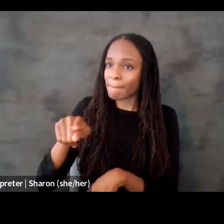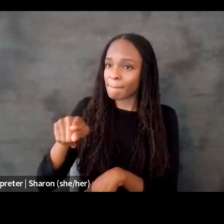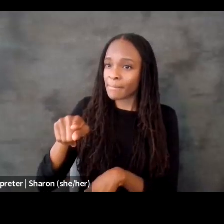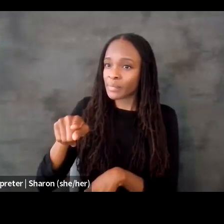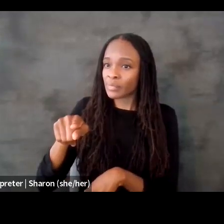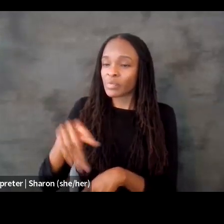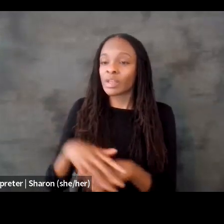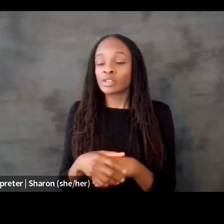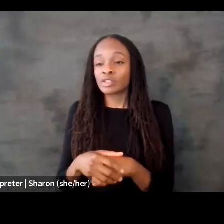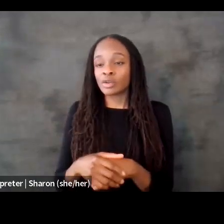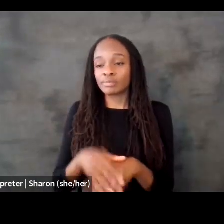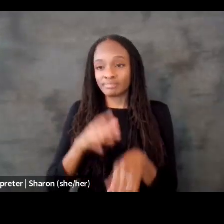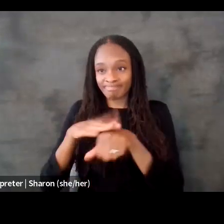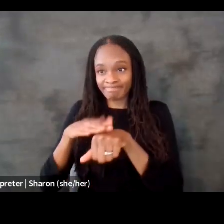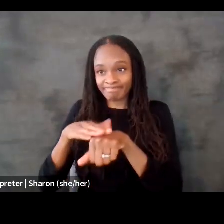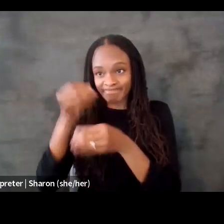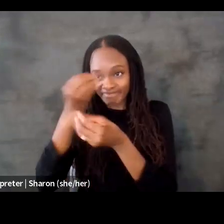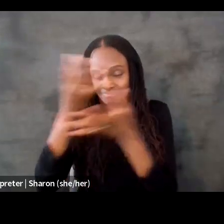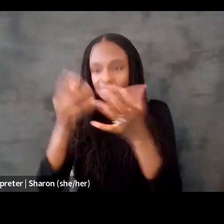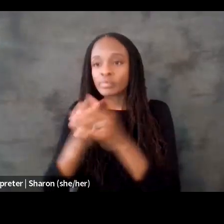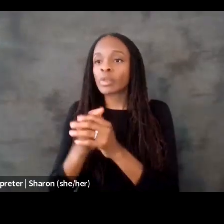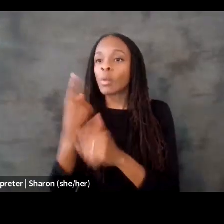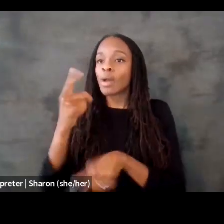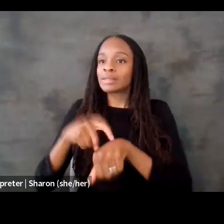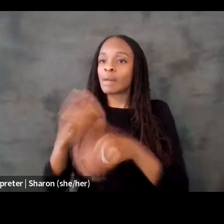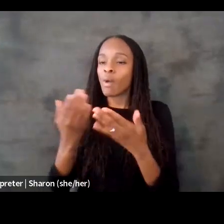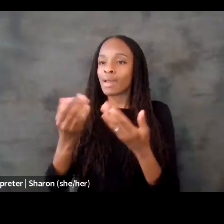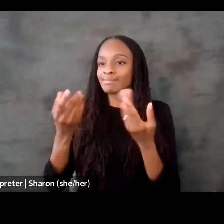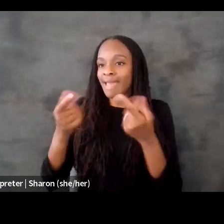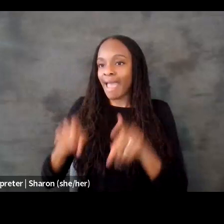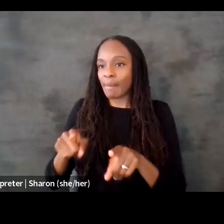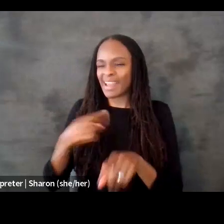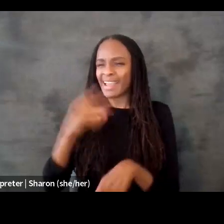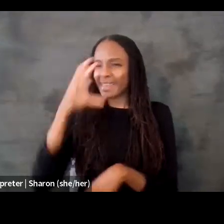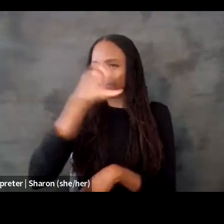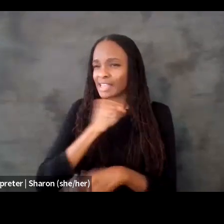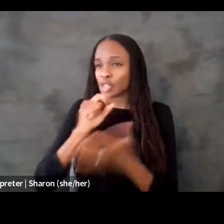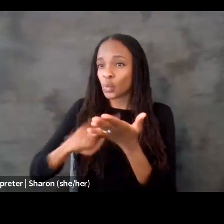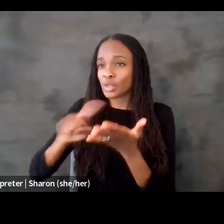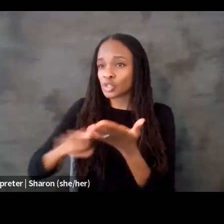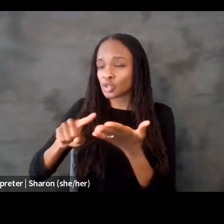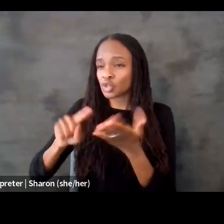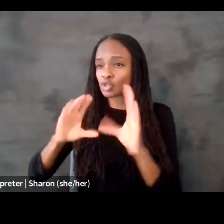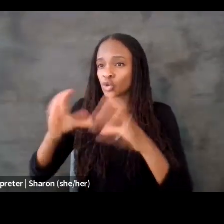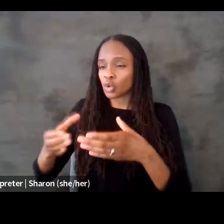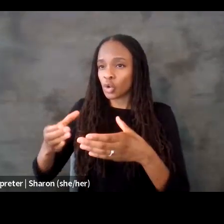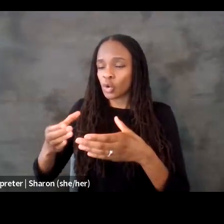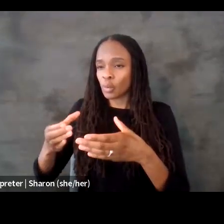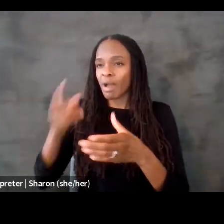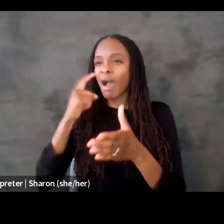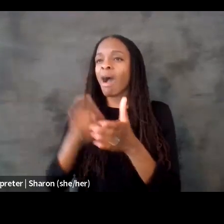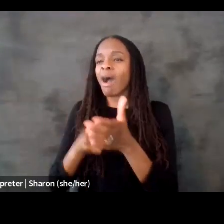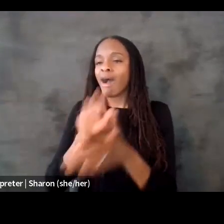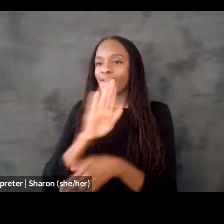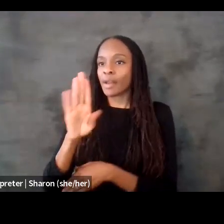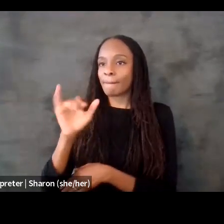The caveat, one time what happened to me is a research group noted, right, their bias in saying the group